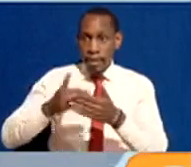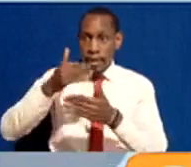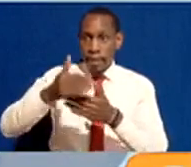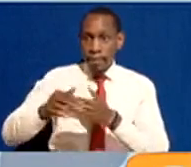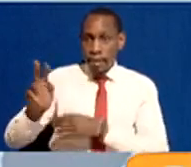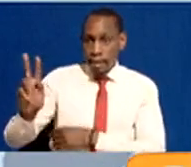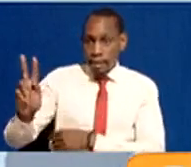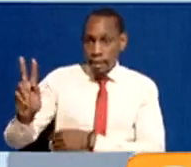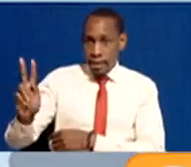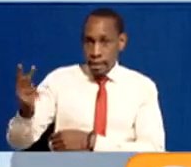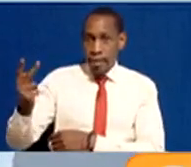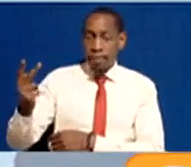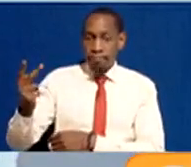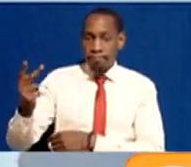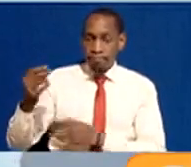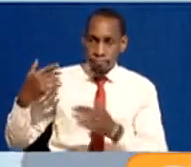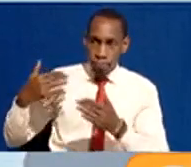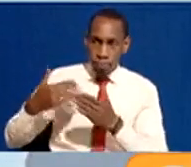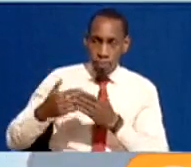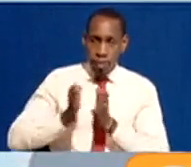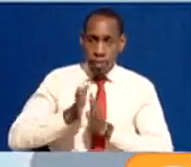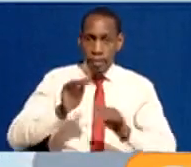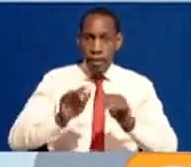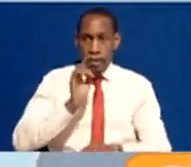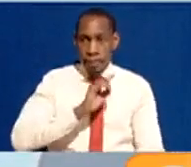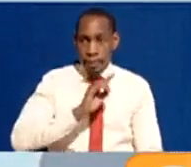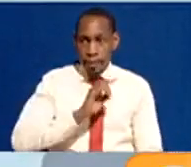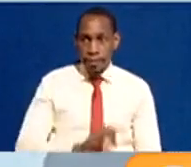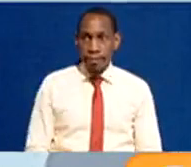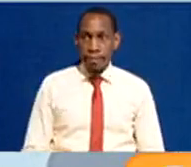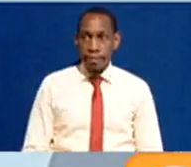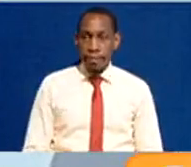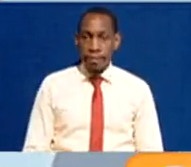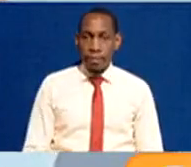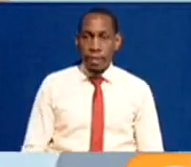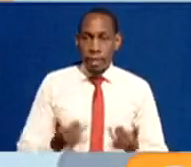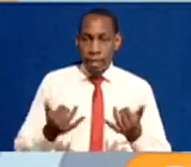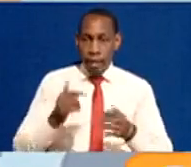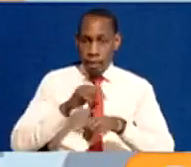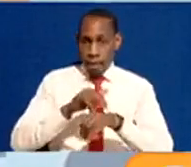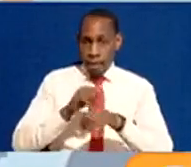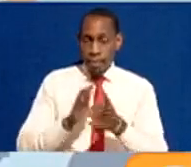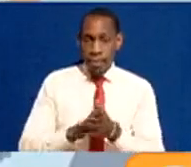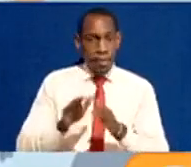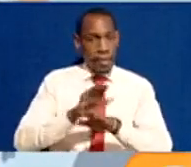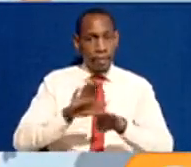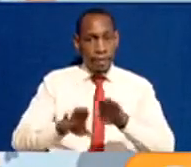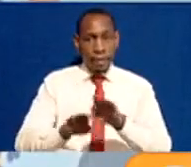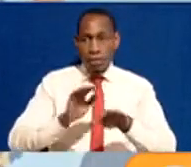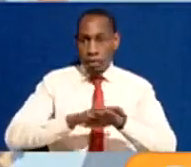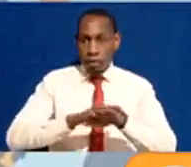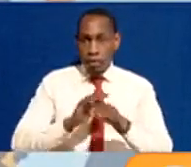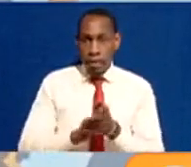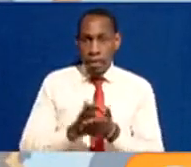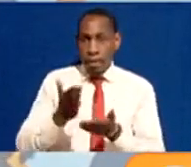after Kenya has been through the general election. And so far, so good.